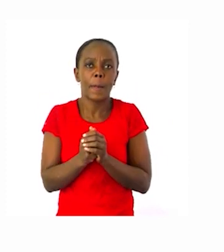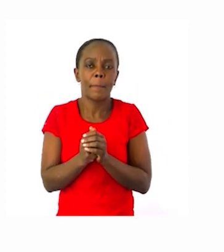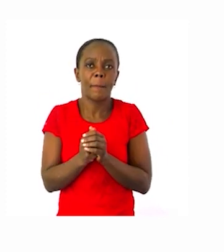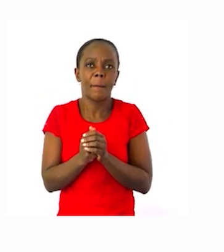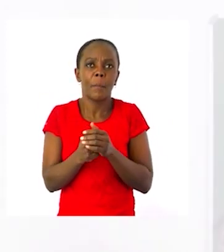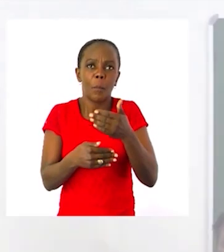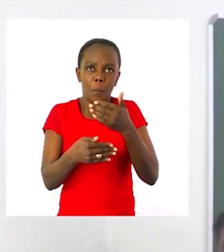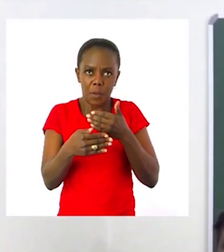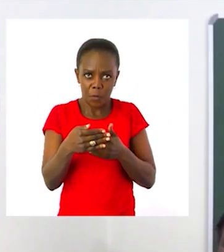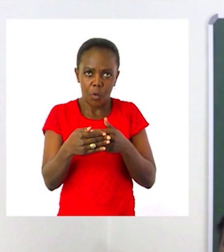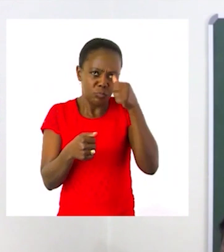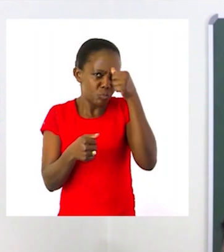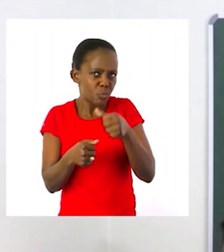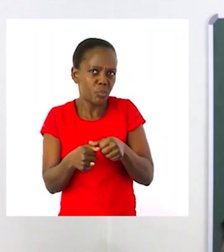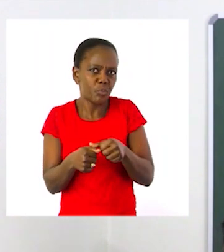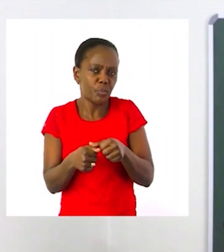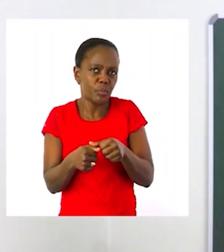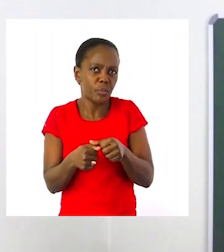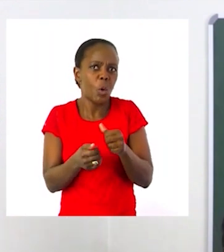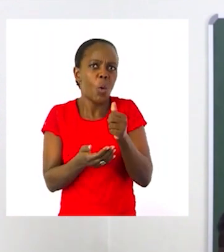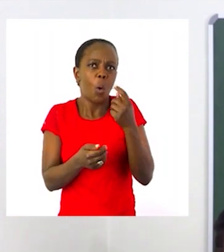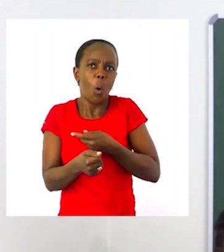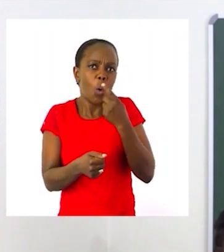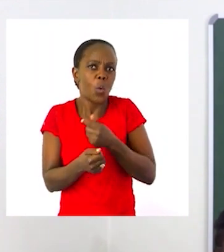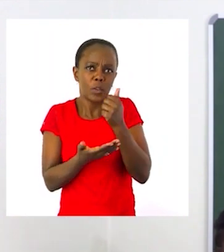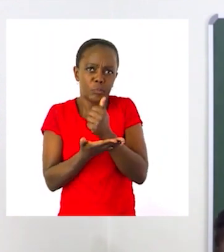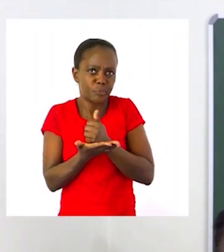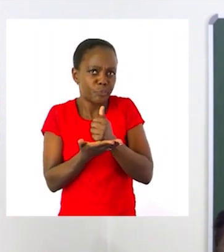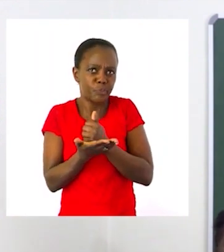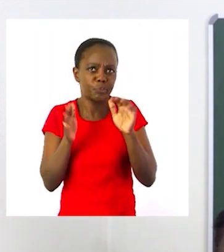Before we go, remember to always sanitize.